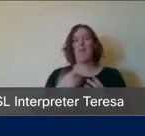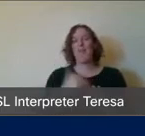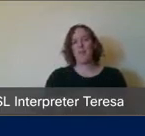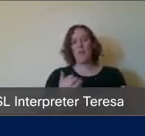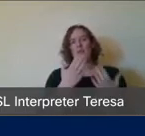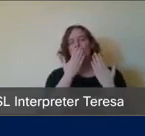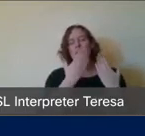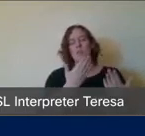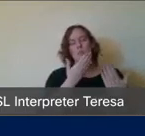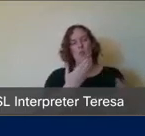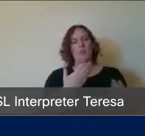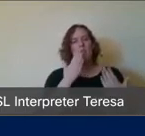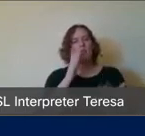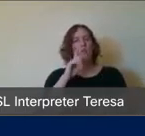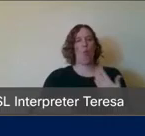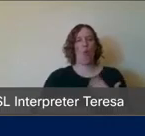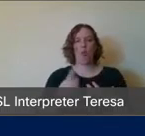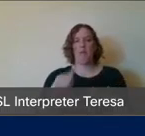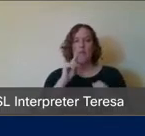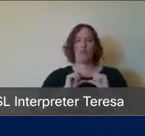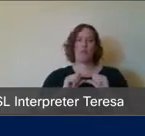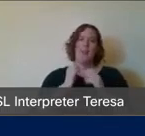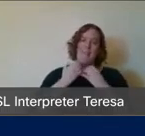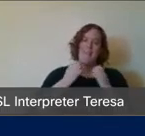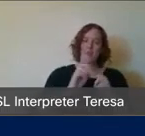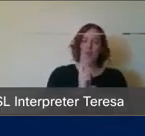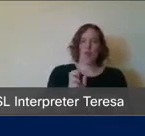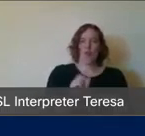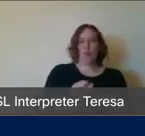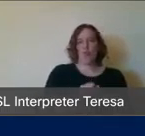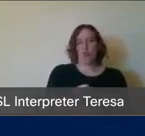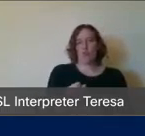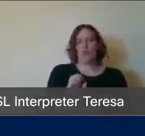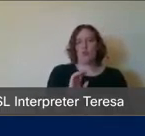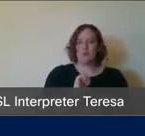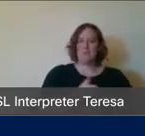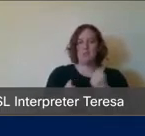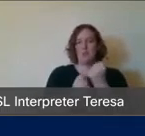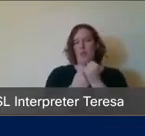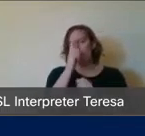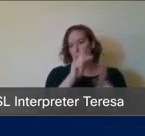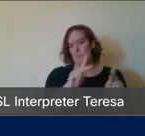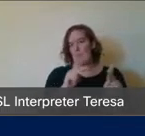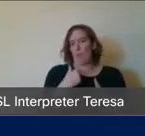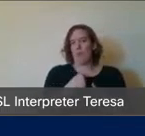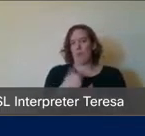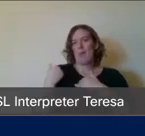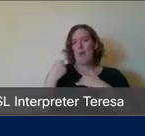all of DDS for your continued efforts and hard work to get supports in place for the people that we support. Thank